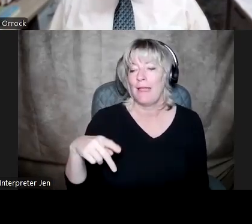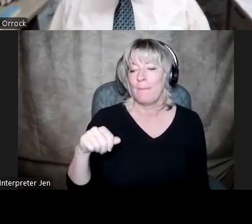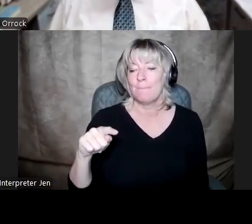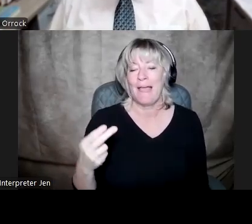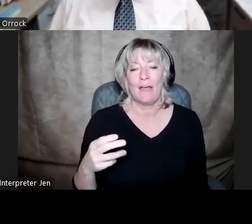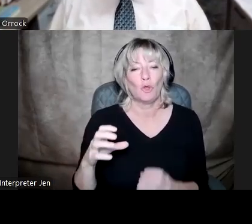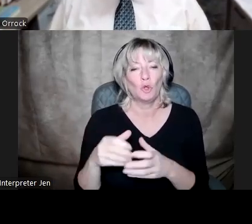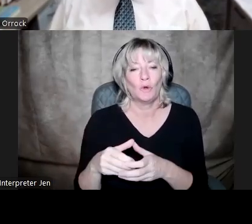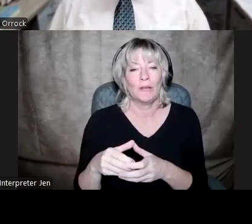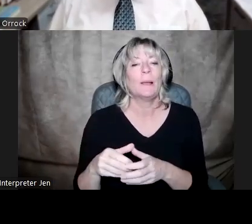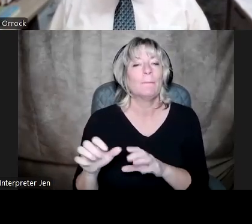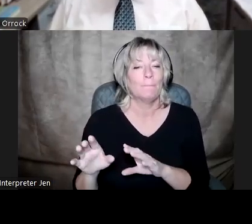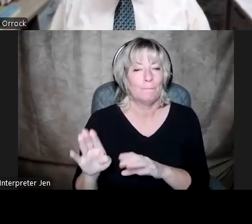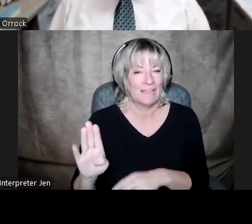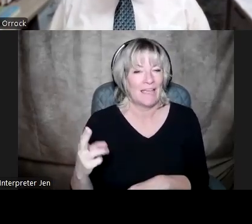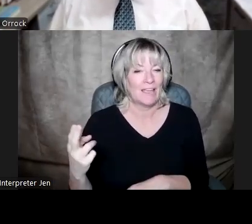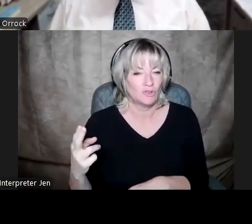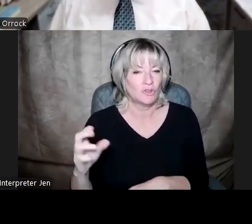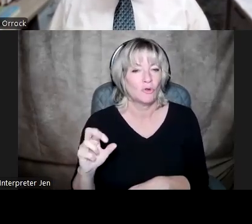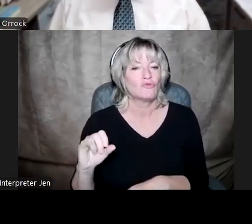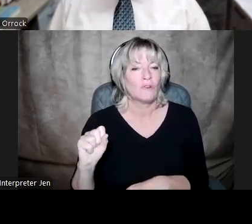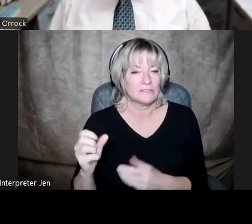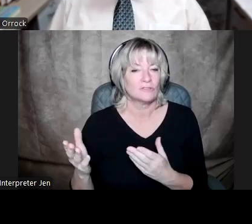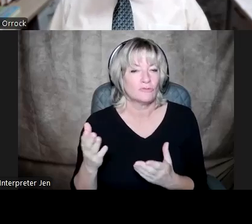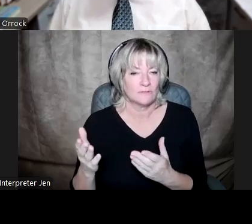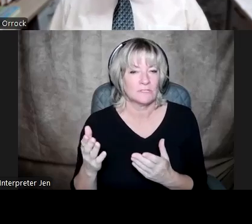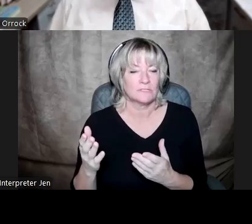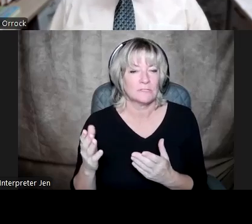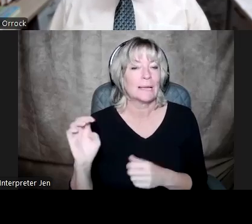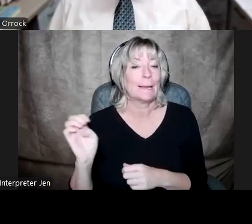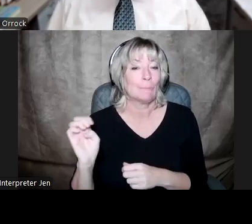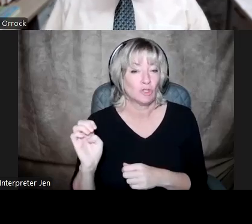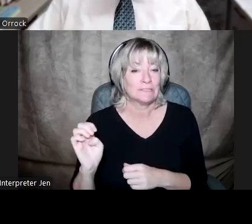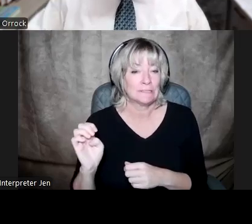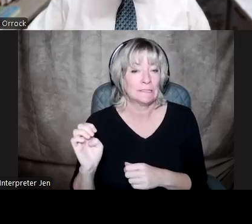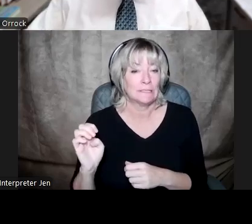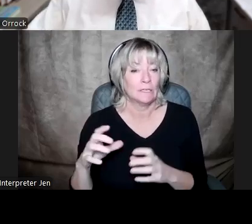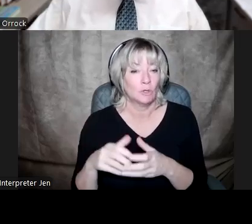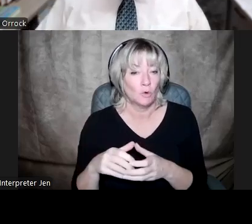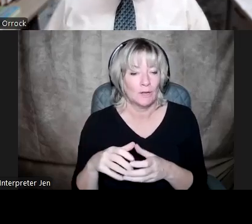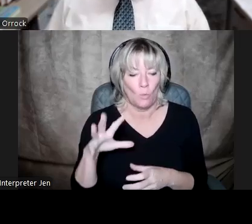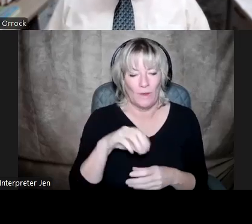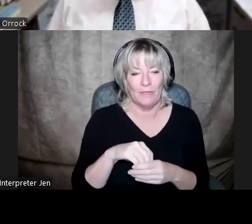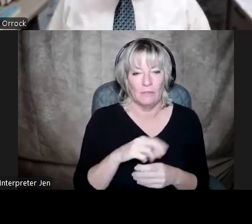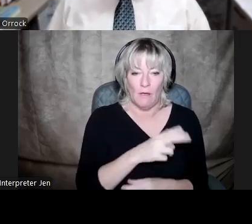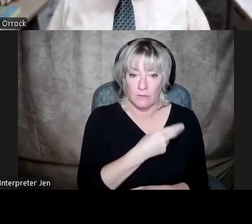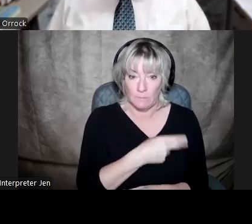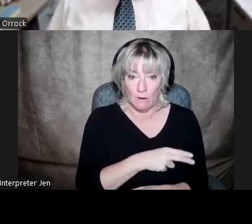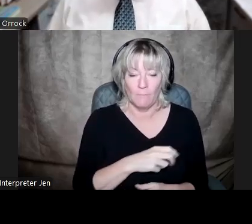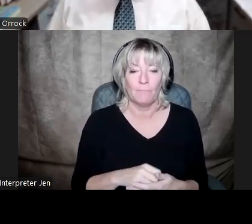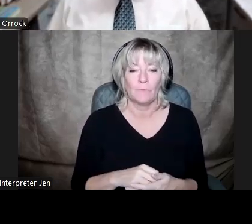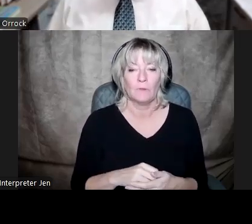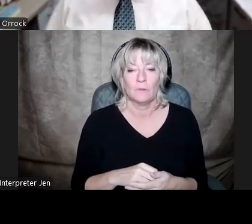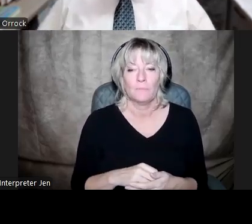a behavioral health crisis services or emergency unit within a hospital.